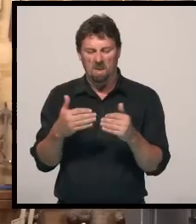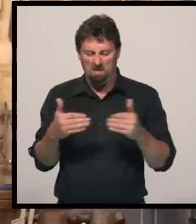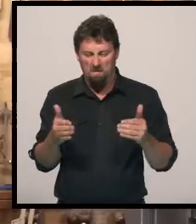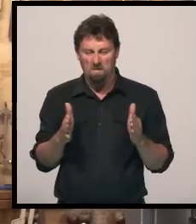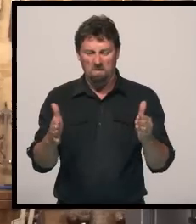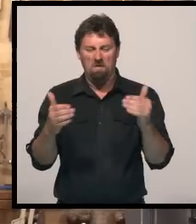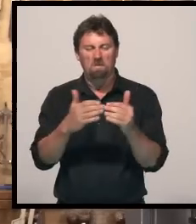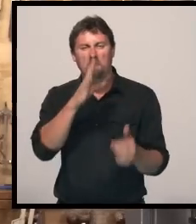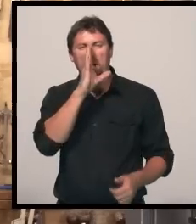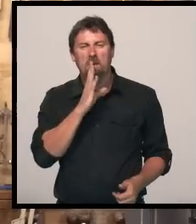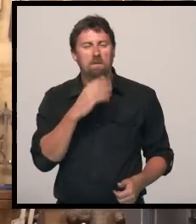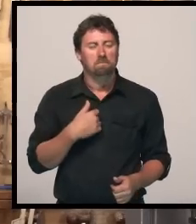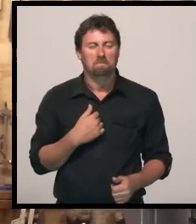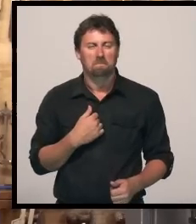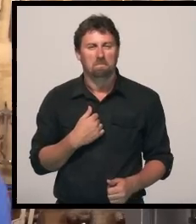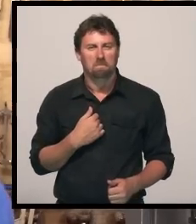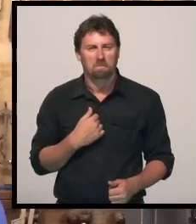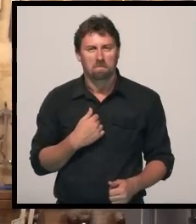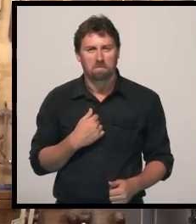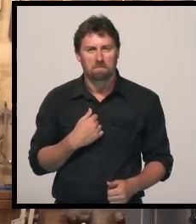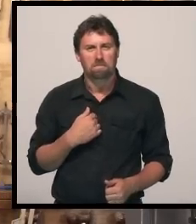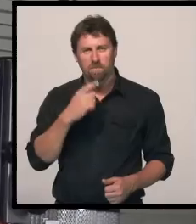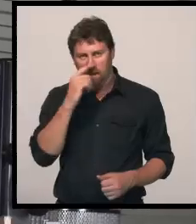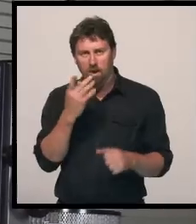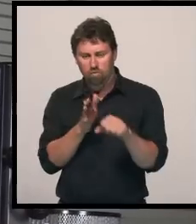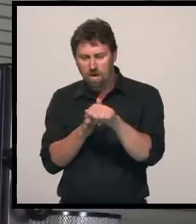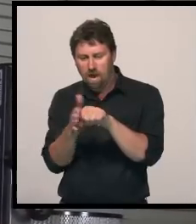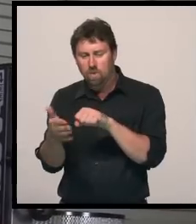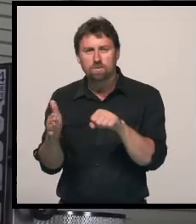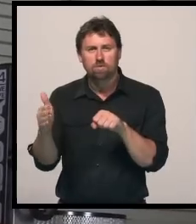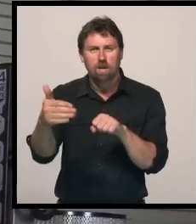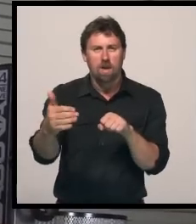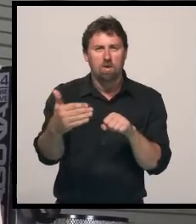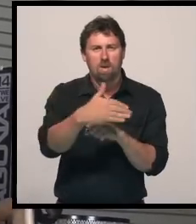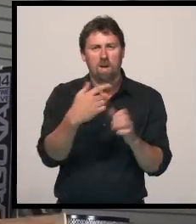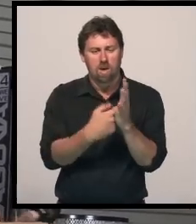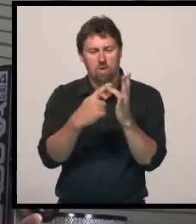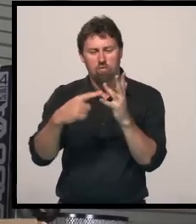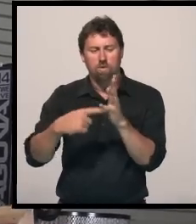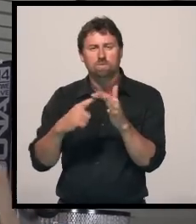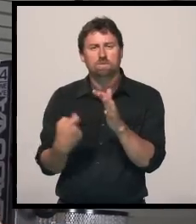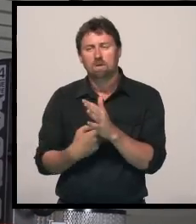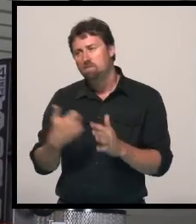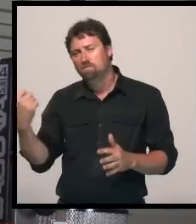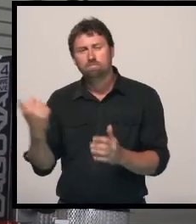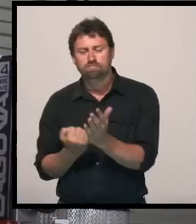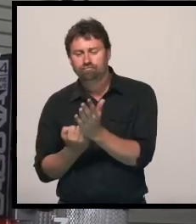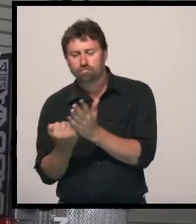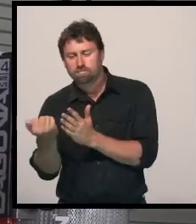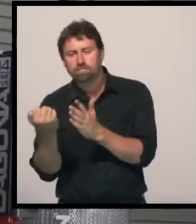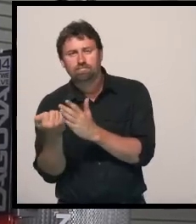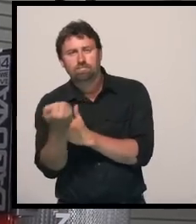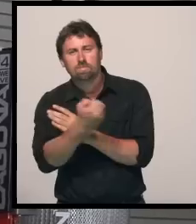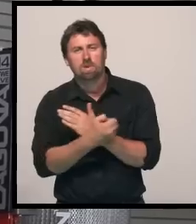bland. So what you can do is get a round over bit and just put it around the router and soften the